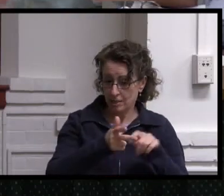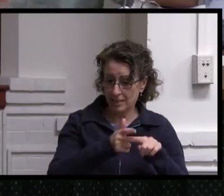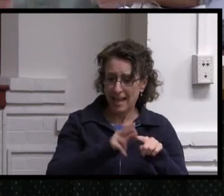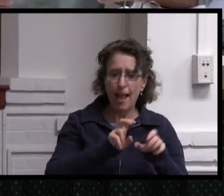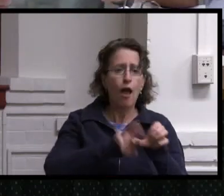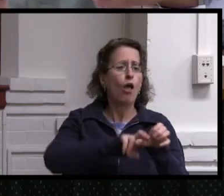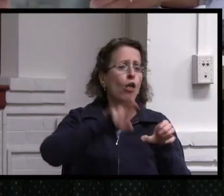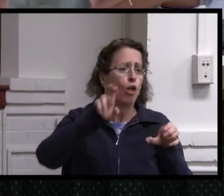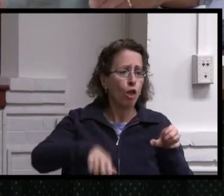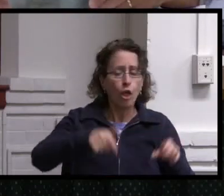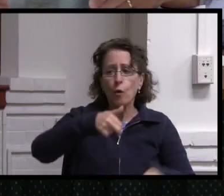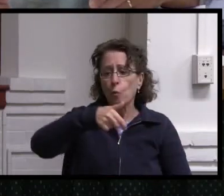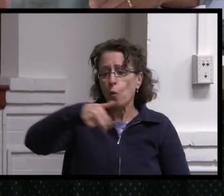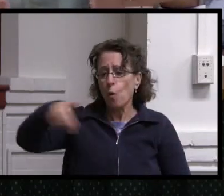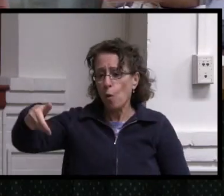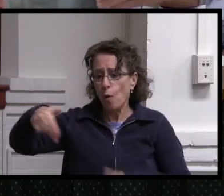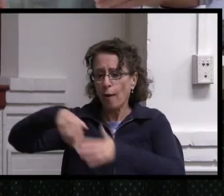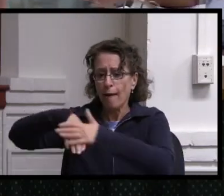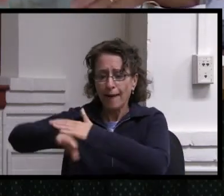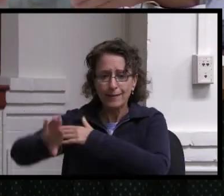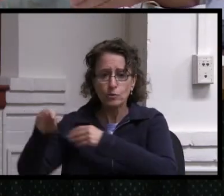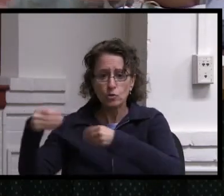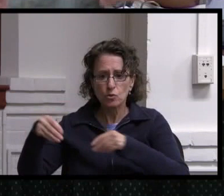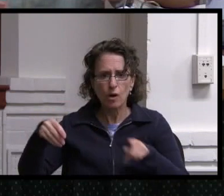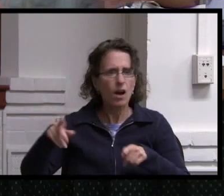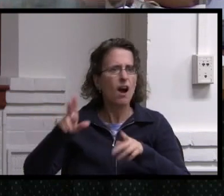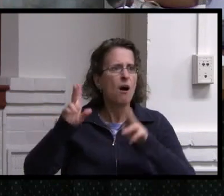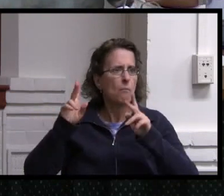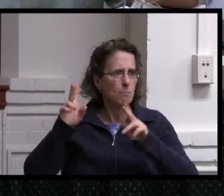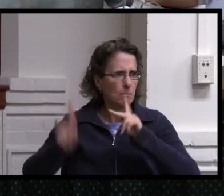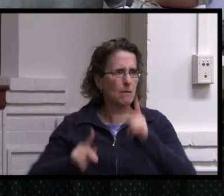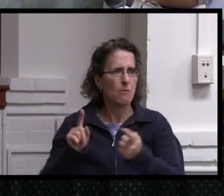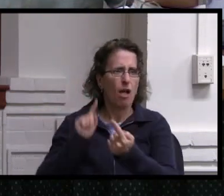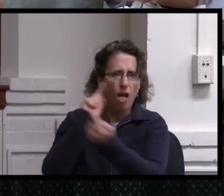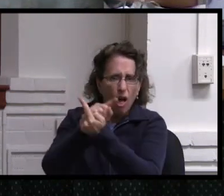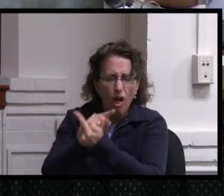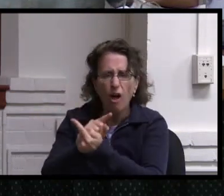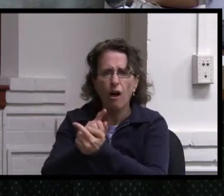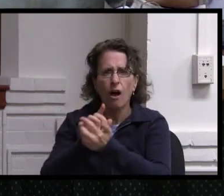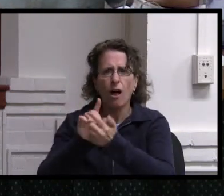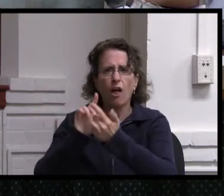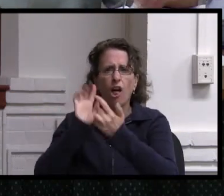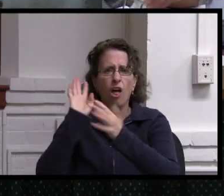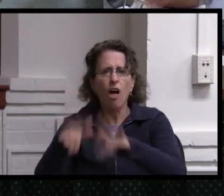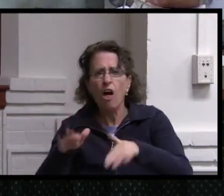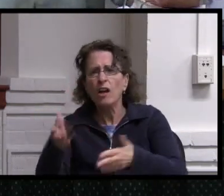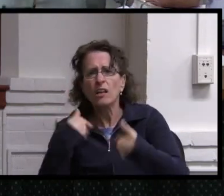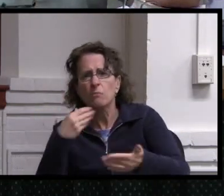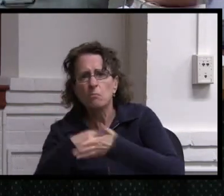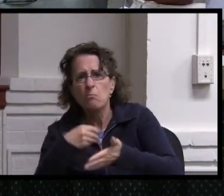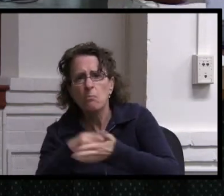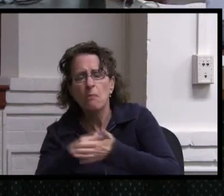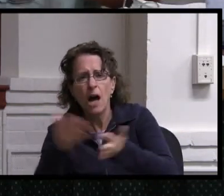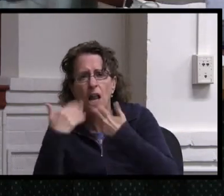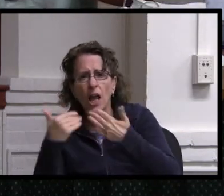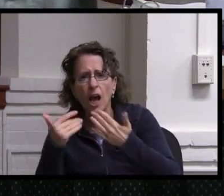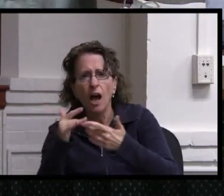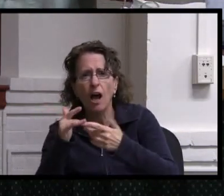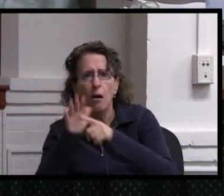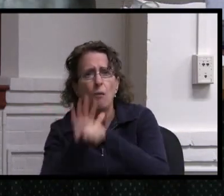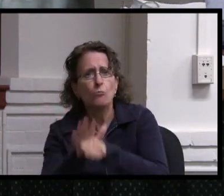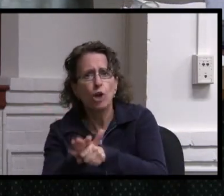that's not the town that, you know, that I want to have out there in the perception of it. So it's, but